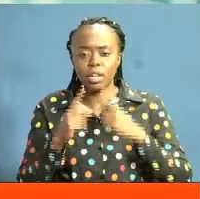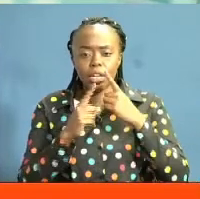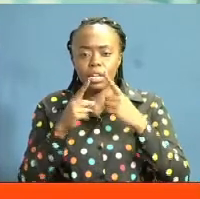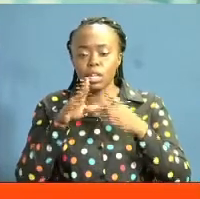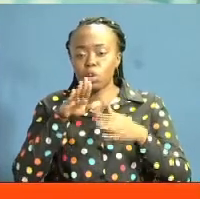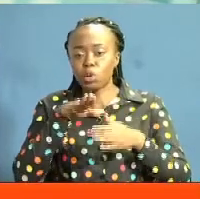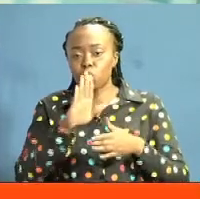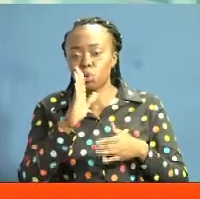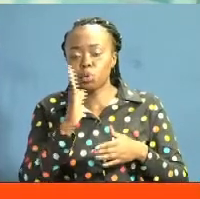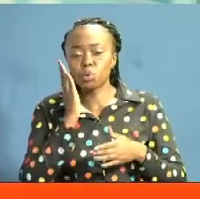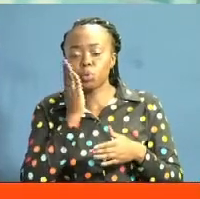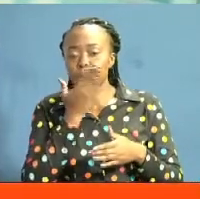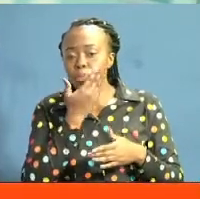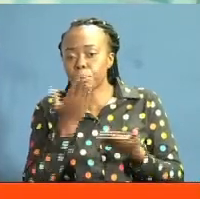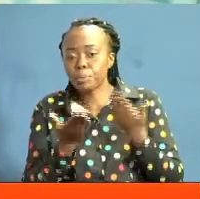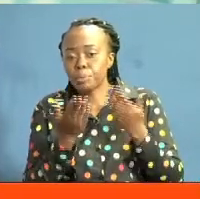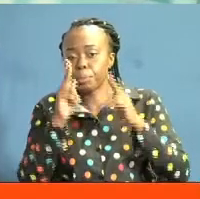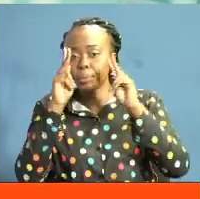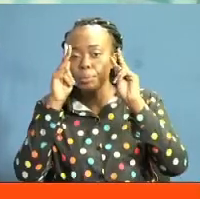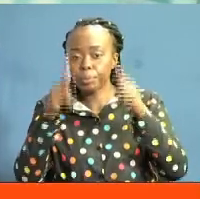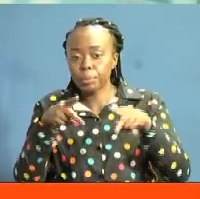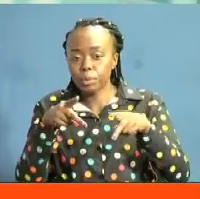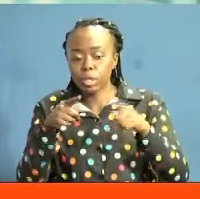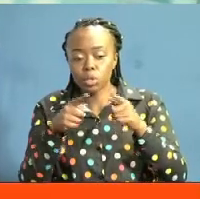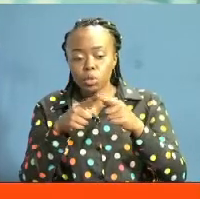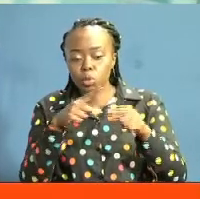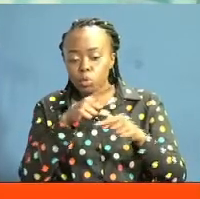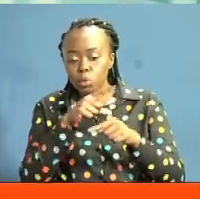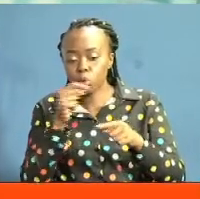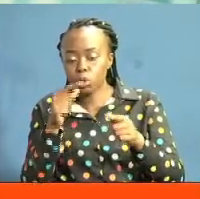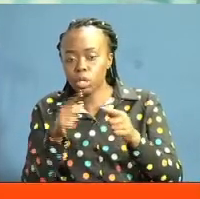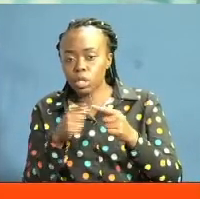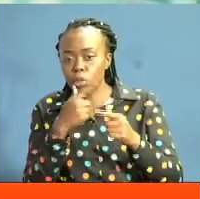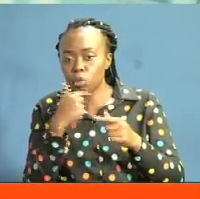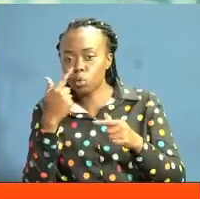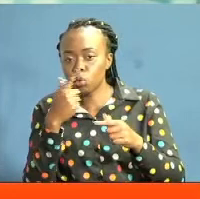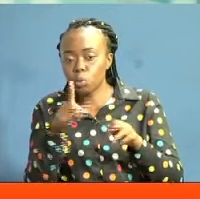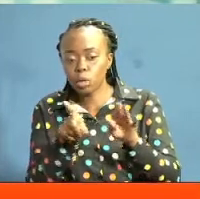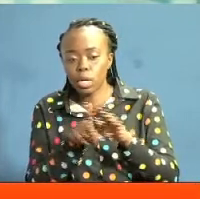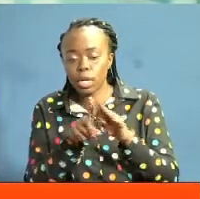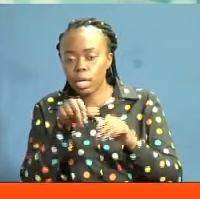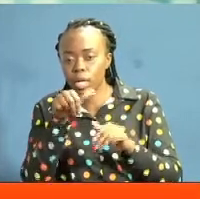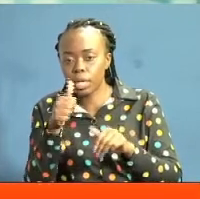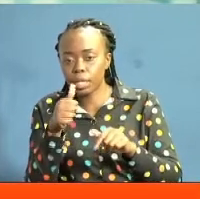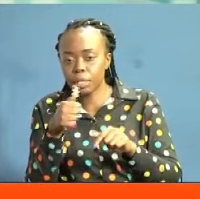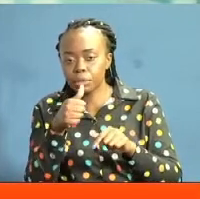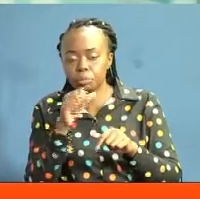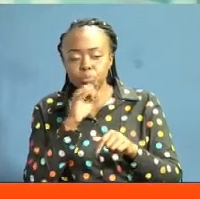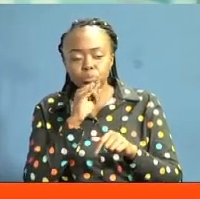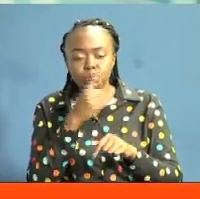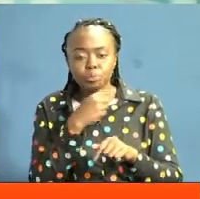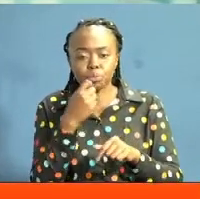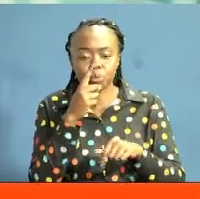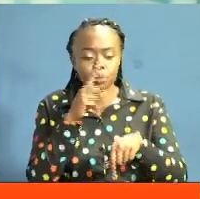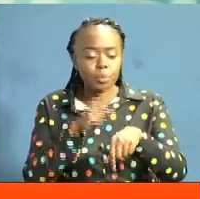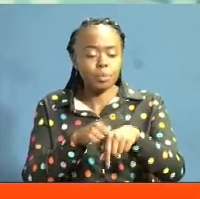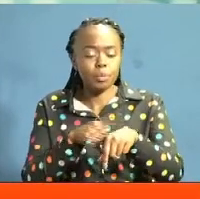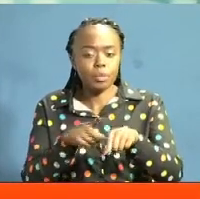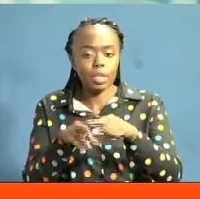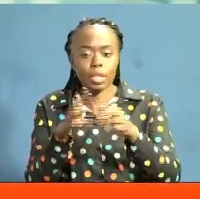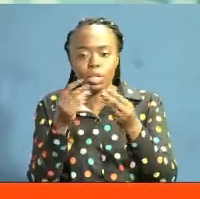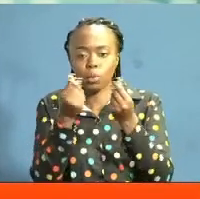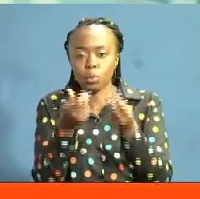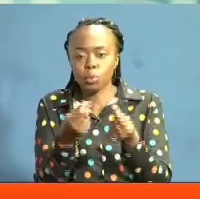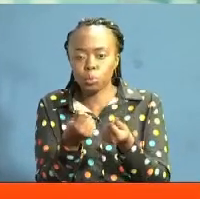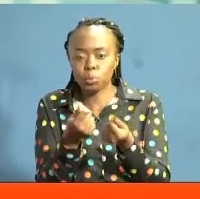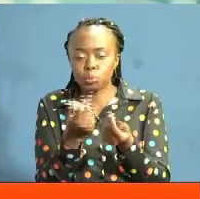your mother may not be the person to go to, but I will tell you who else you can go to. Mm-hmm. The other one is time and money.